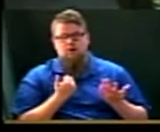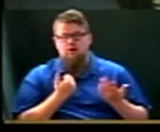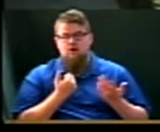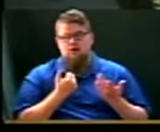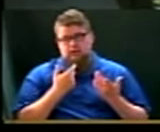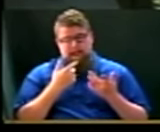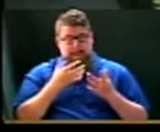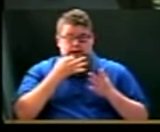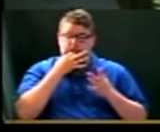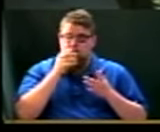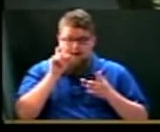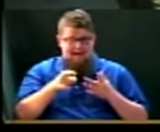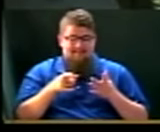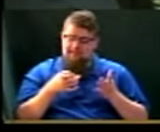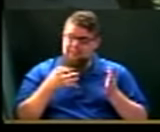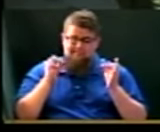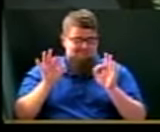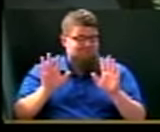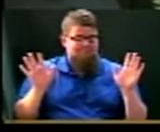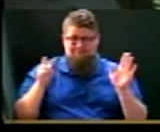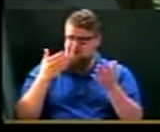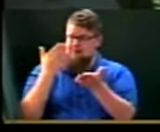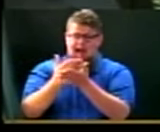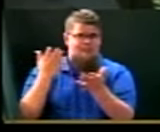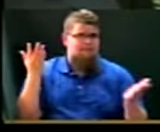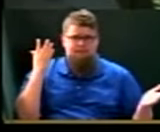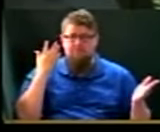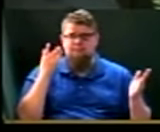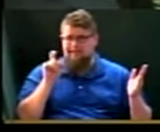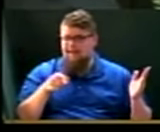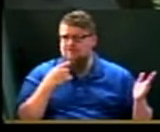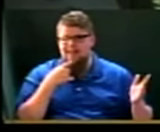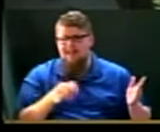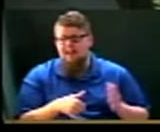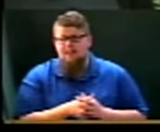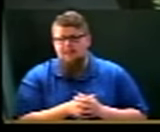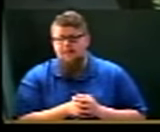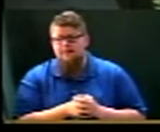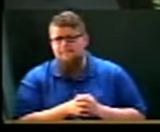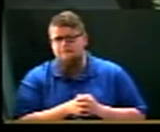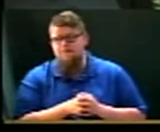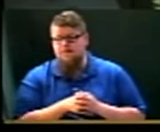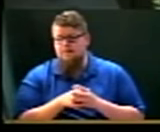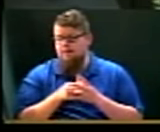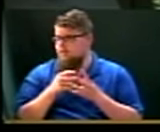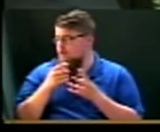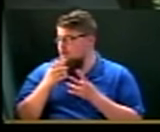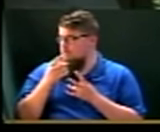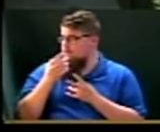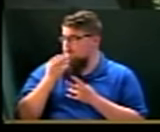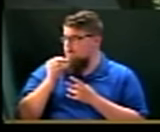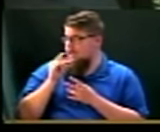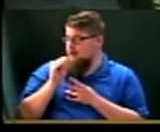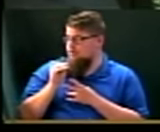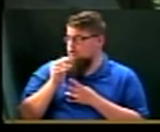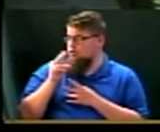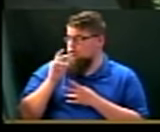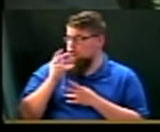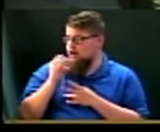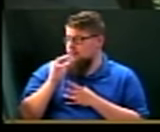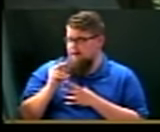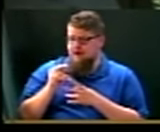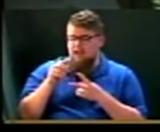it. Madam Chair, I would like to say two more sentences after